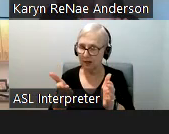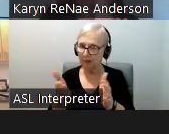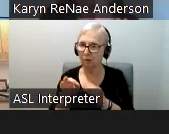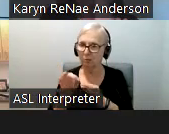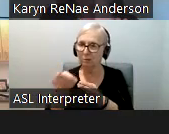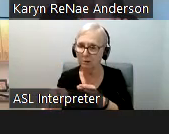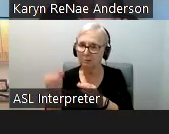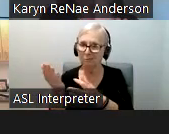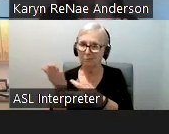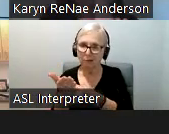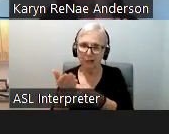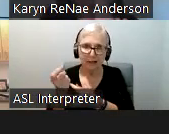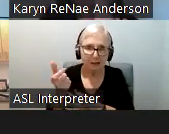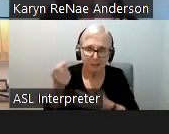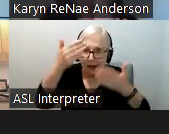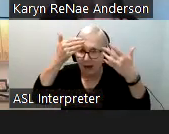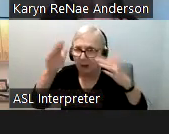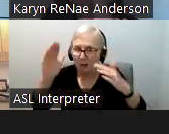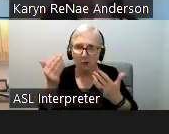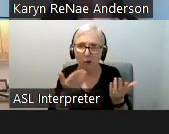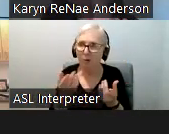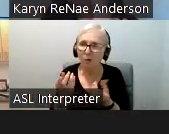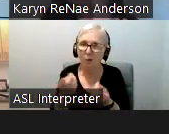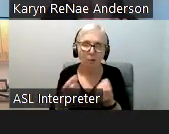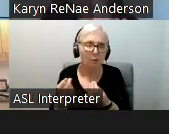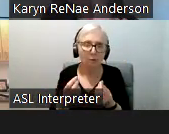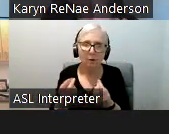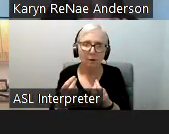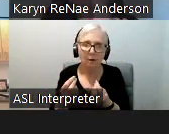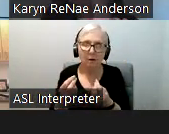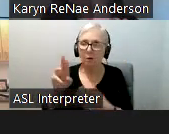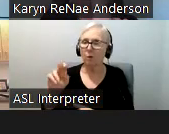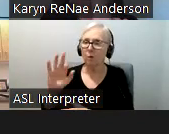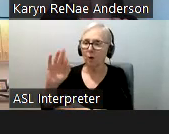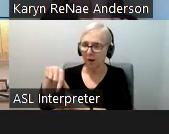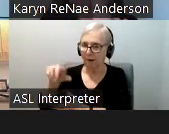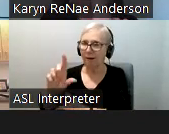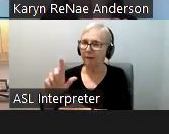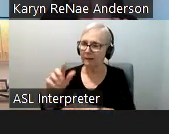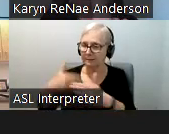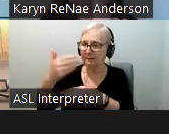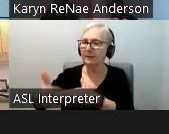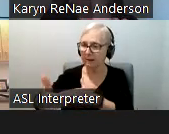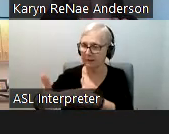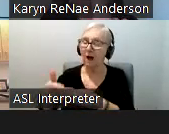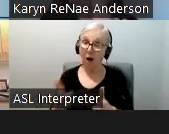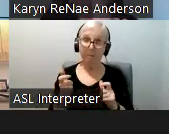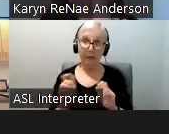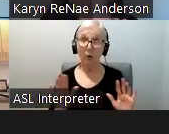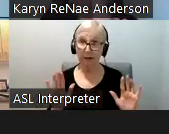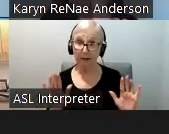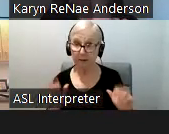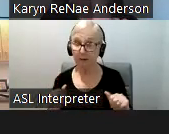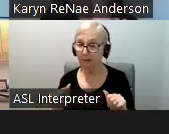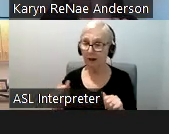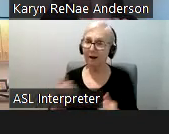extend break a little bit. I don't know, to get those I'll questions. be quick. Raquel was next. Okay. Yeah, I'll be quick. So, Okay.